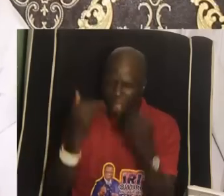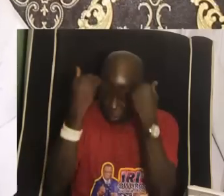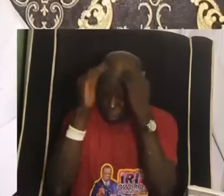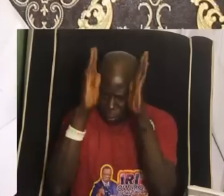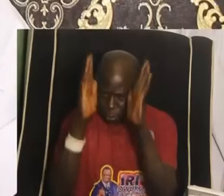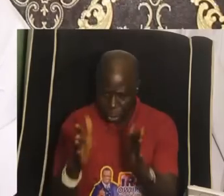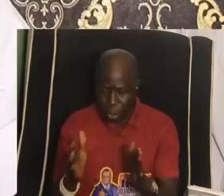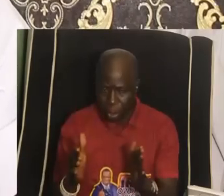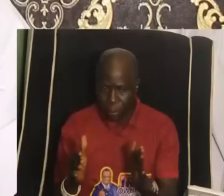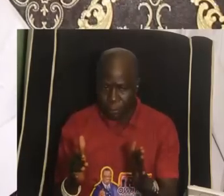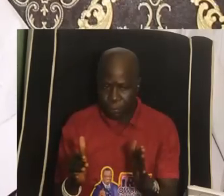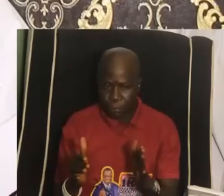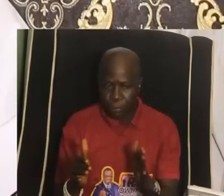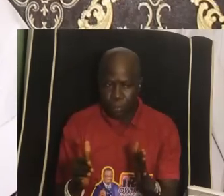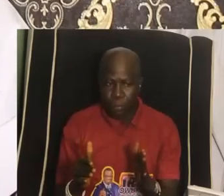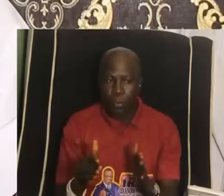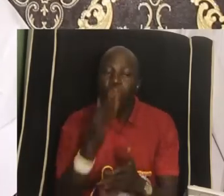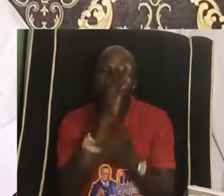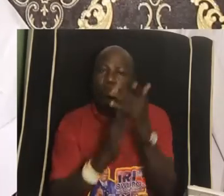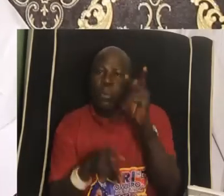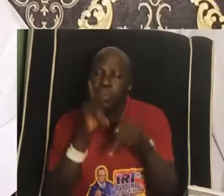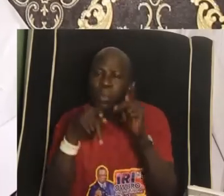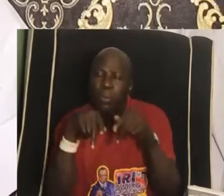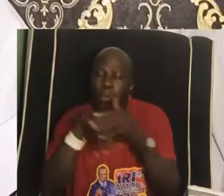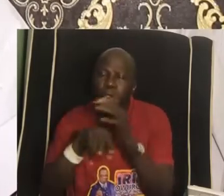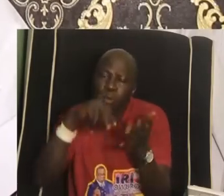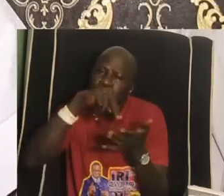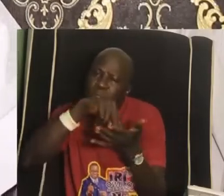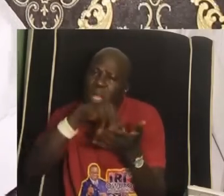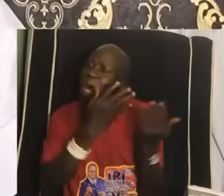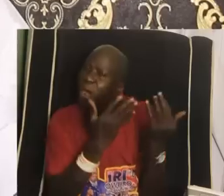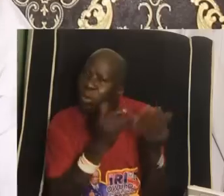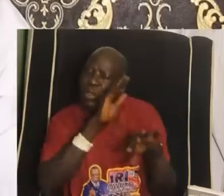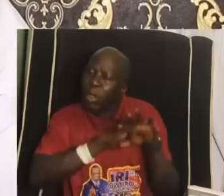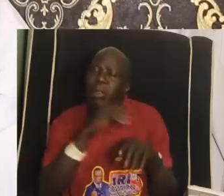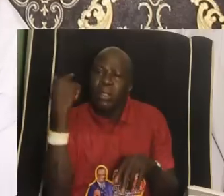quickly pass across this affirmation to you. I will come and do on Facebook. Now we are on Facebook.